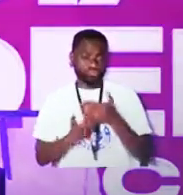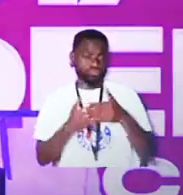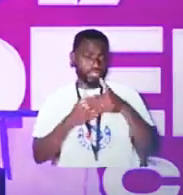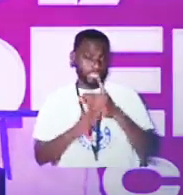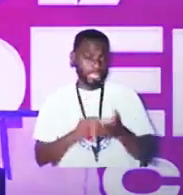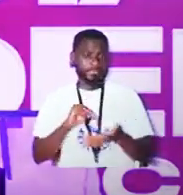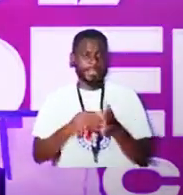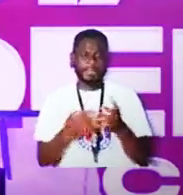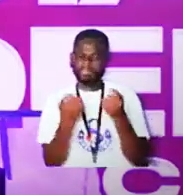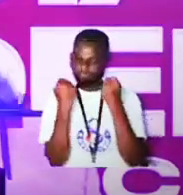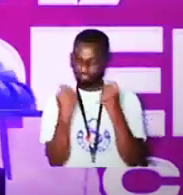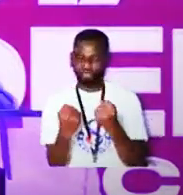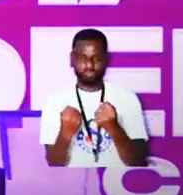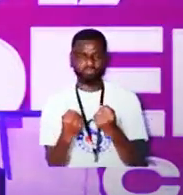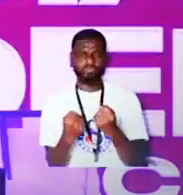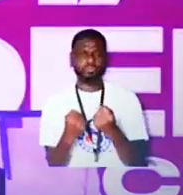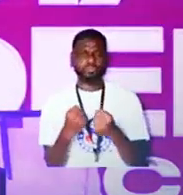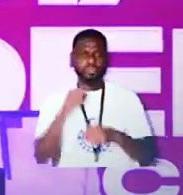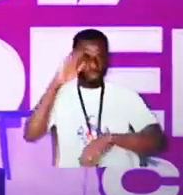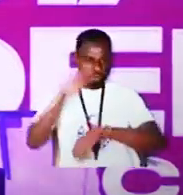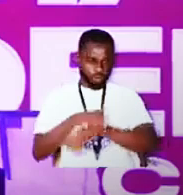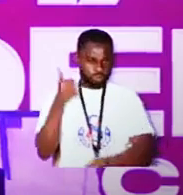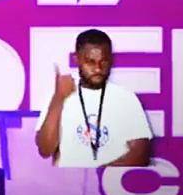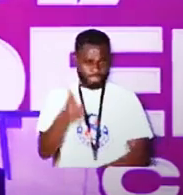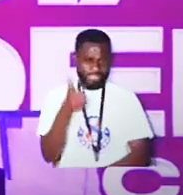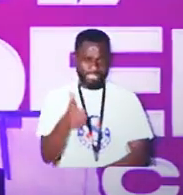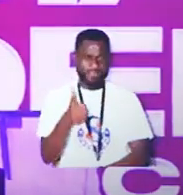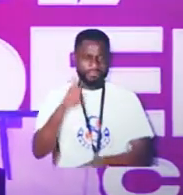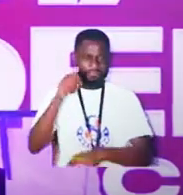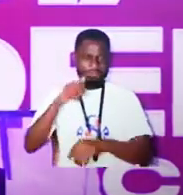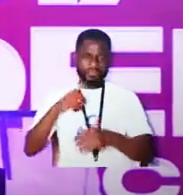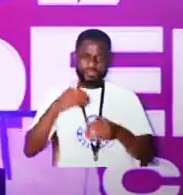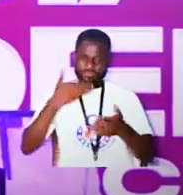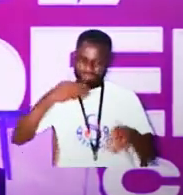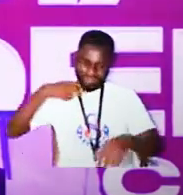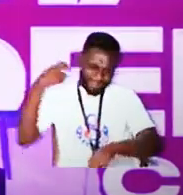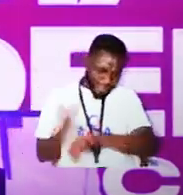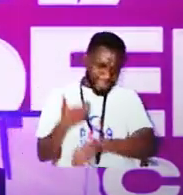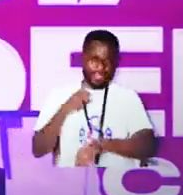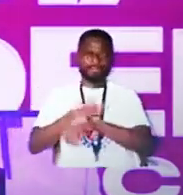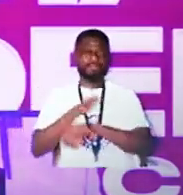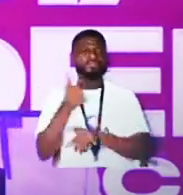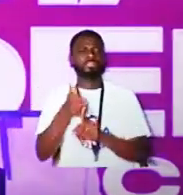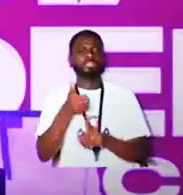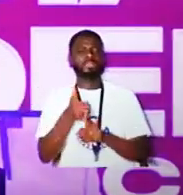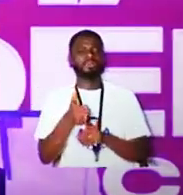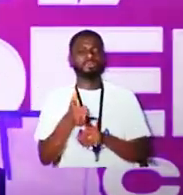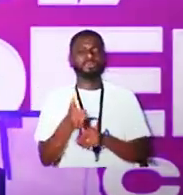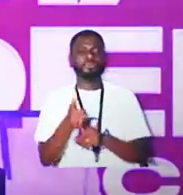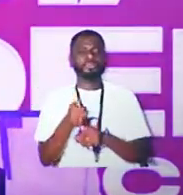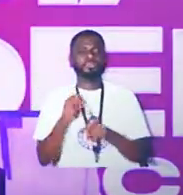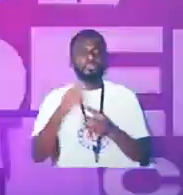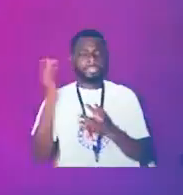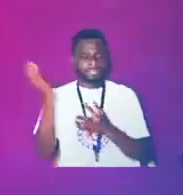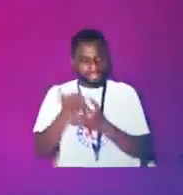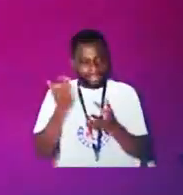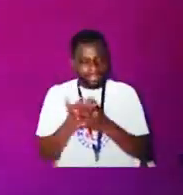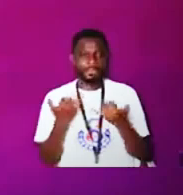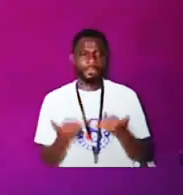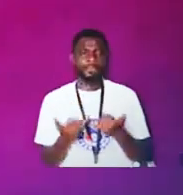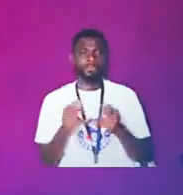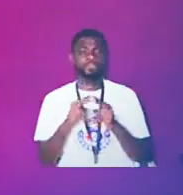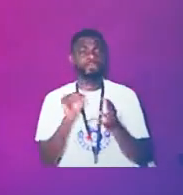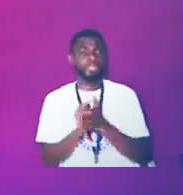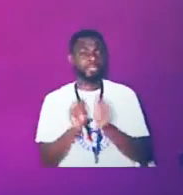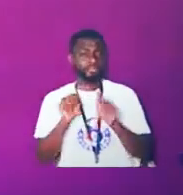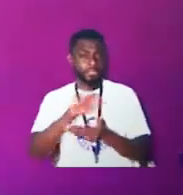be tough on yourself. Tough on yourself. So you need to disturb the present so you can